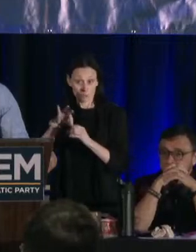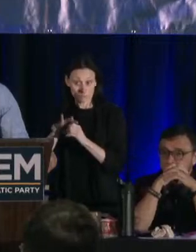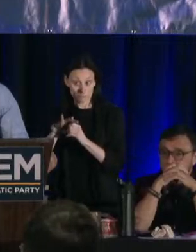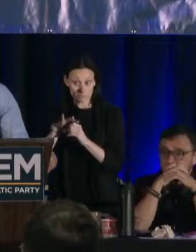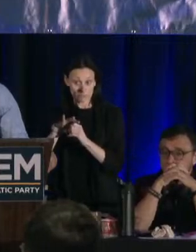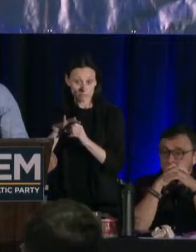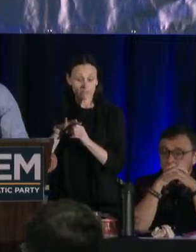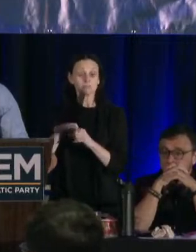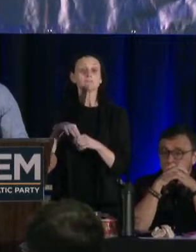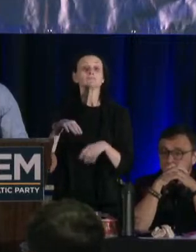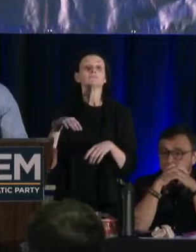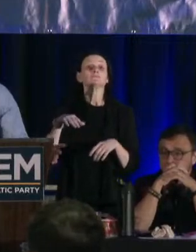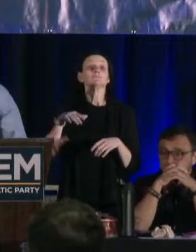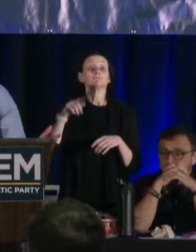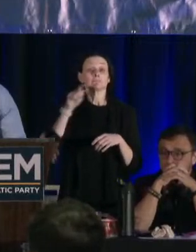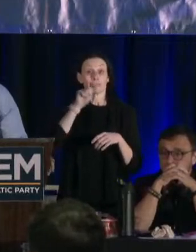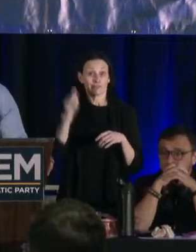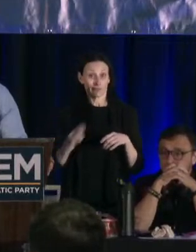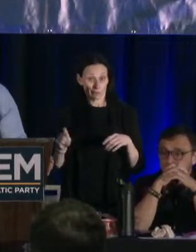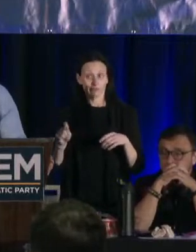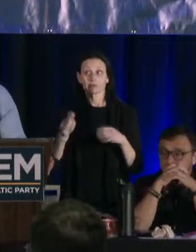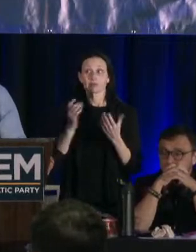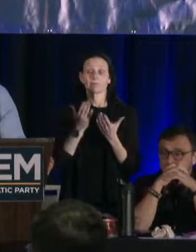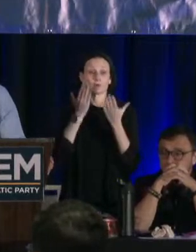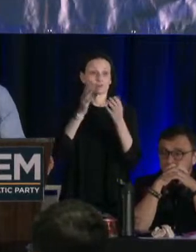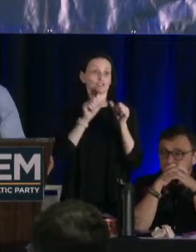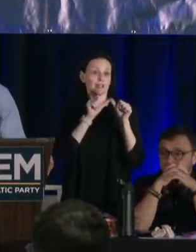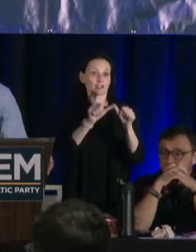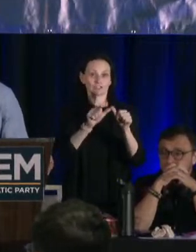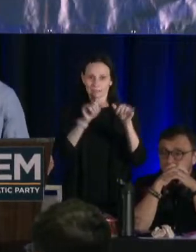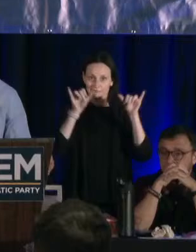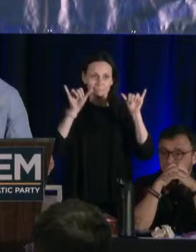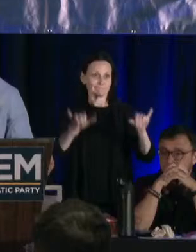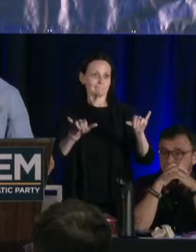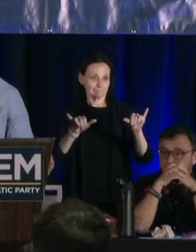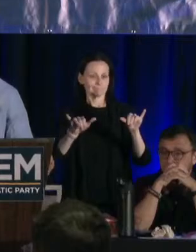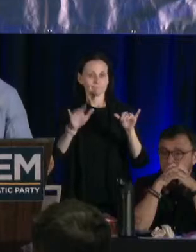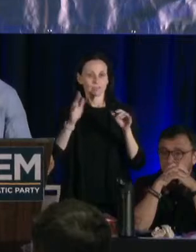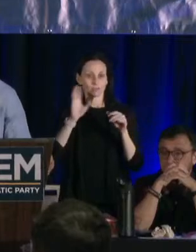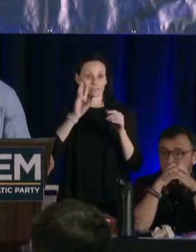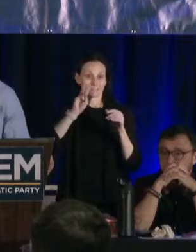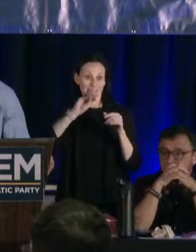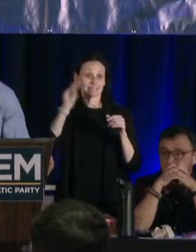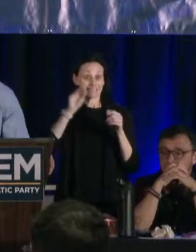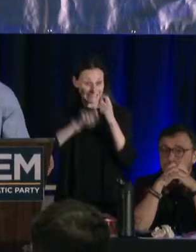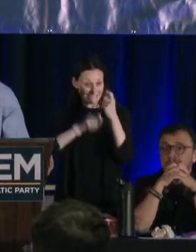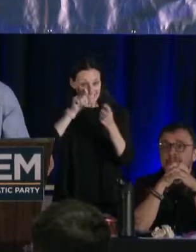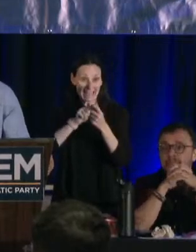votes, which, so the motion carries. It was exactly 60%.